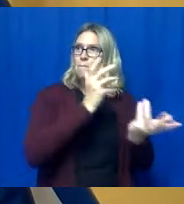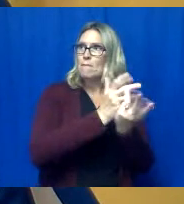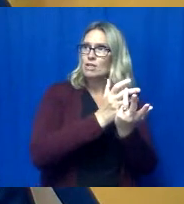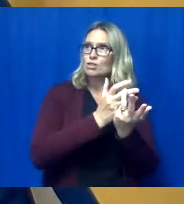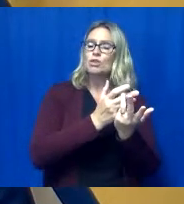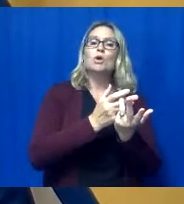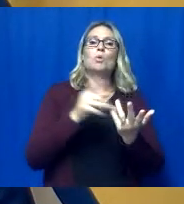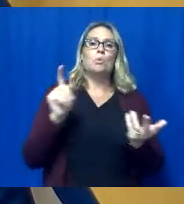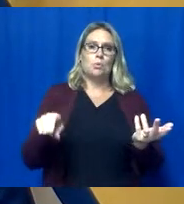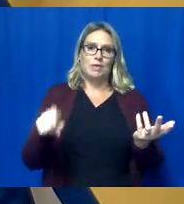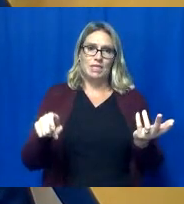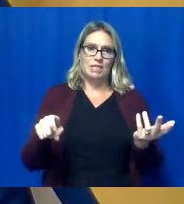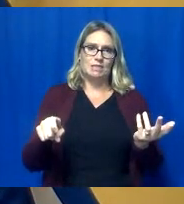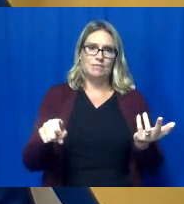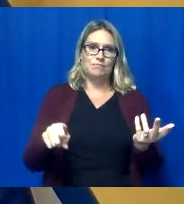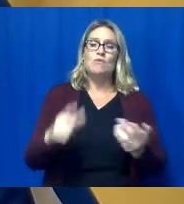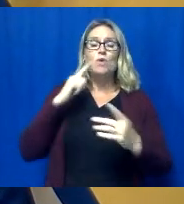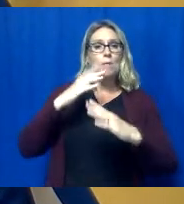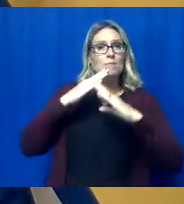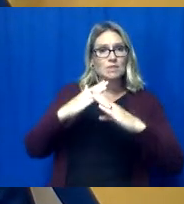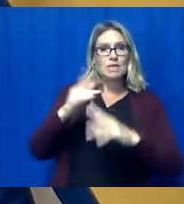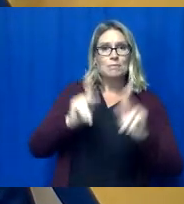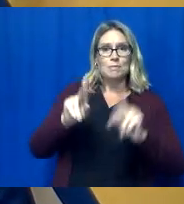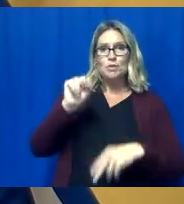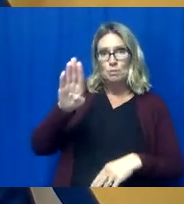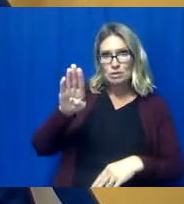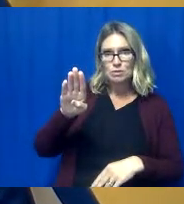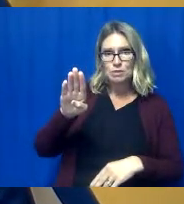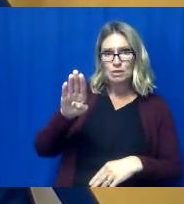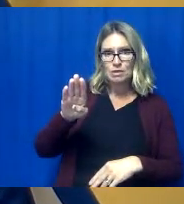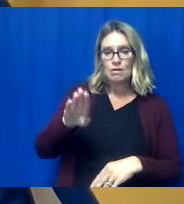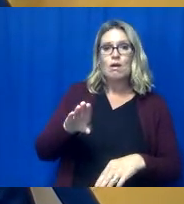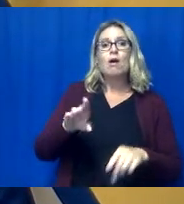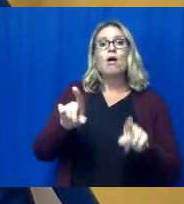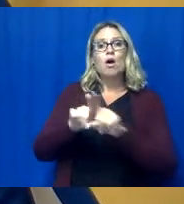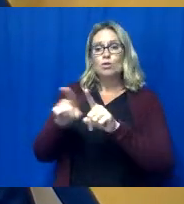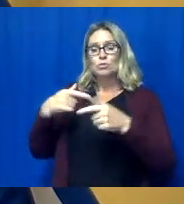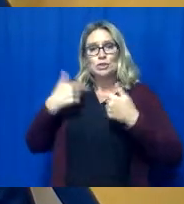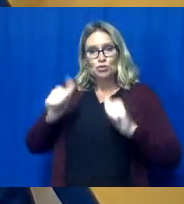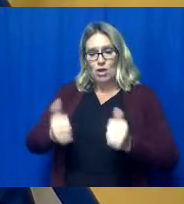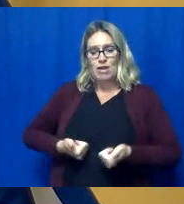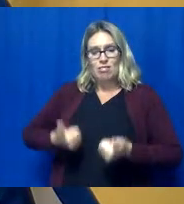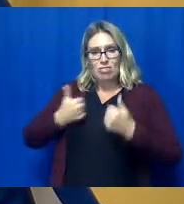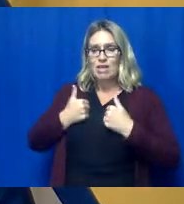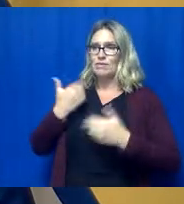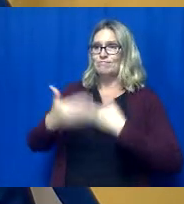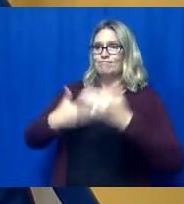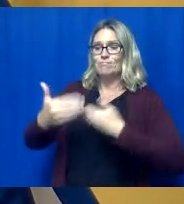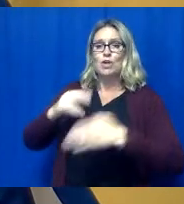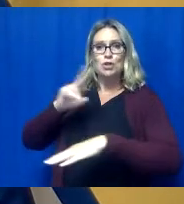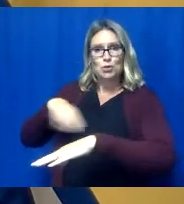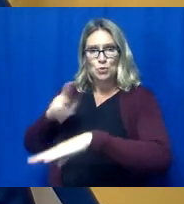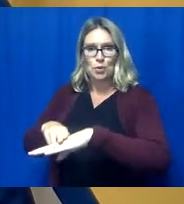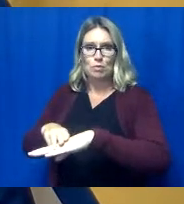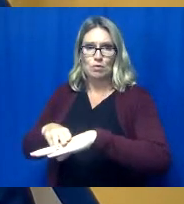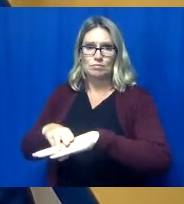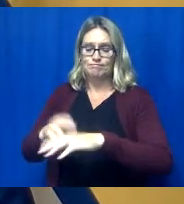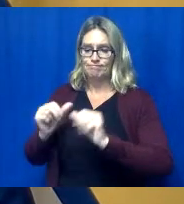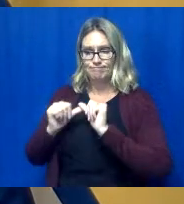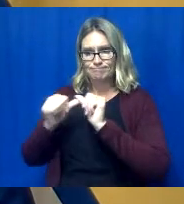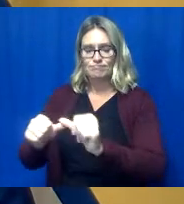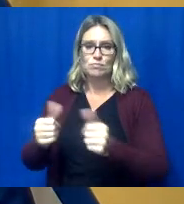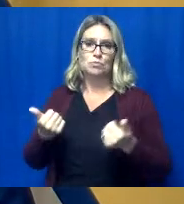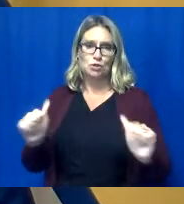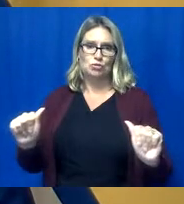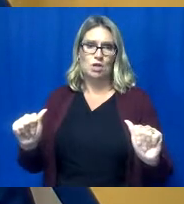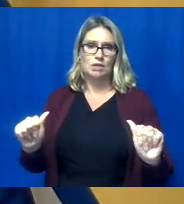necessary to protect New Brunswickers while also trying to live our lives as normally as possible. We have